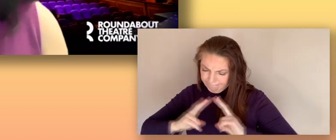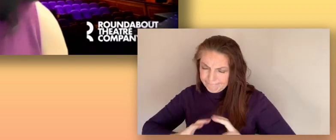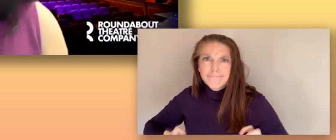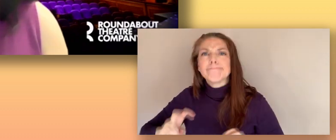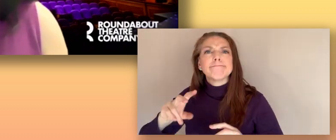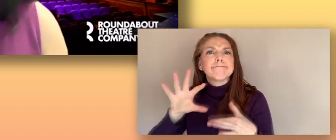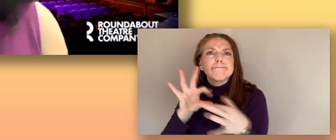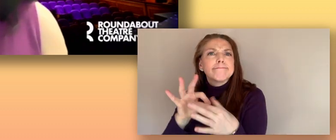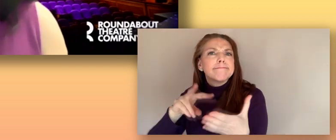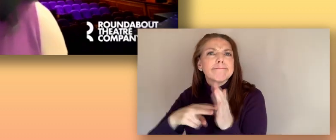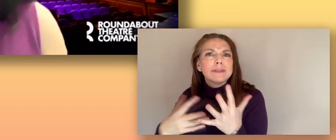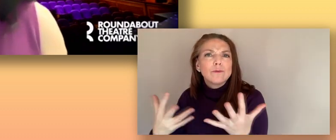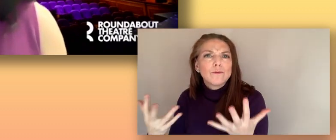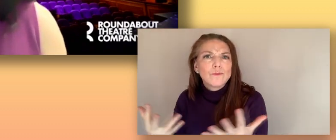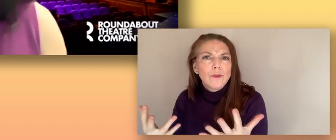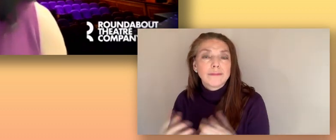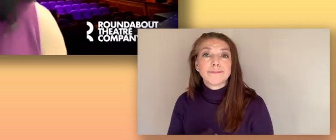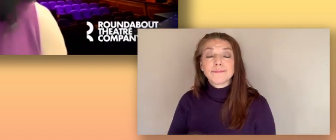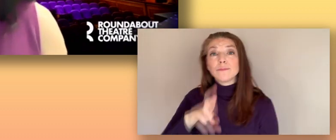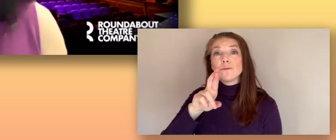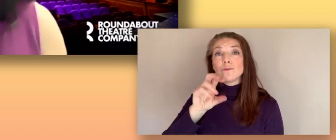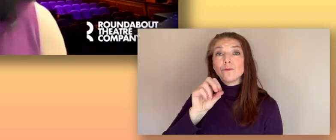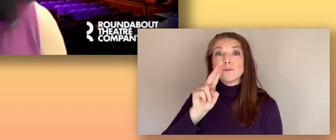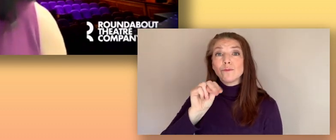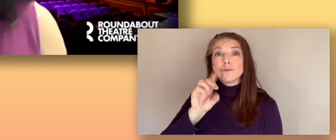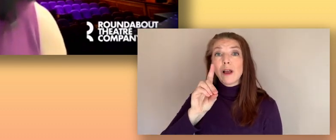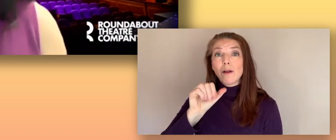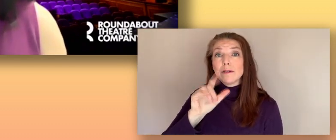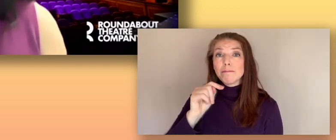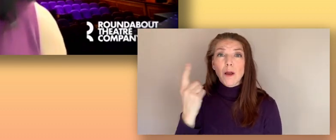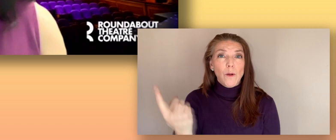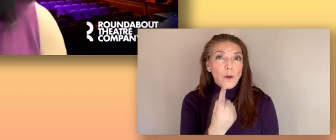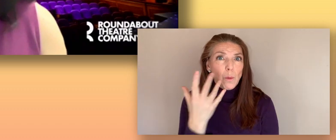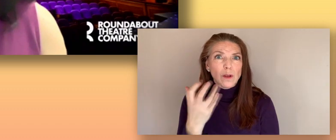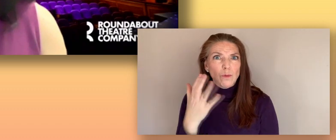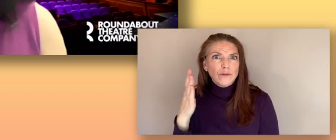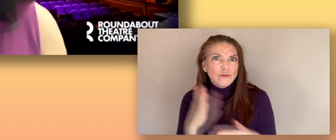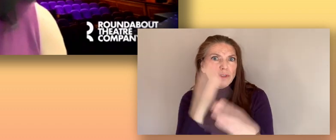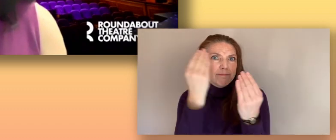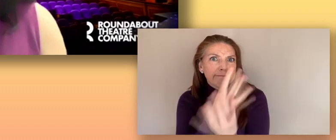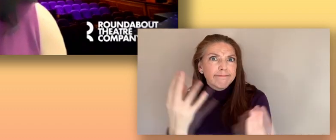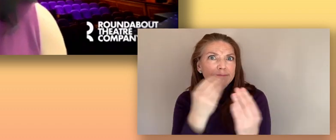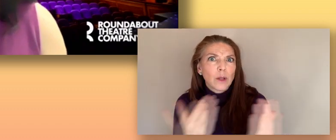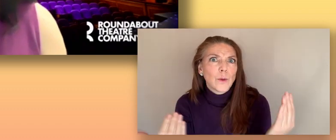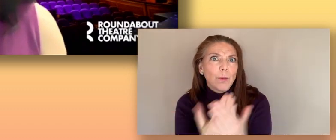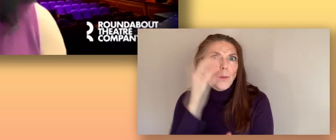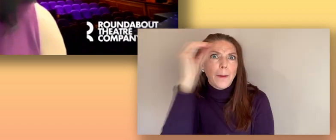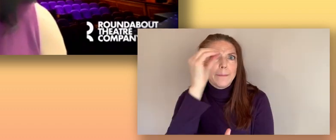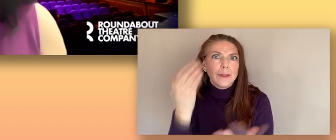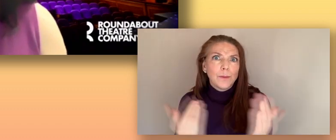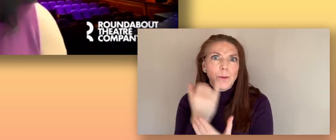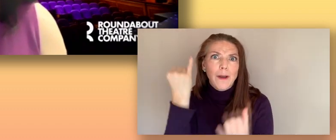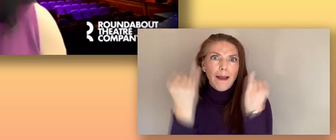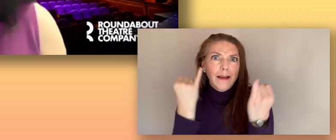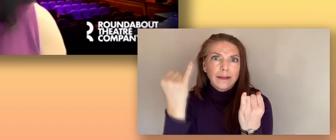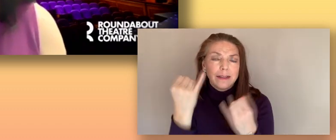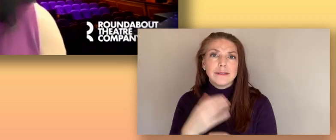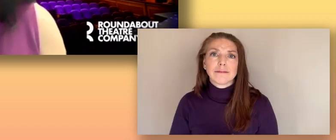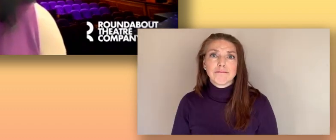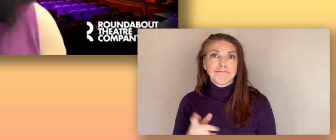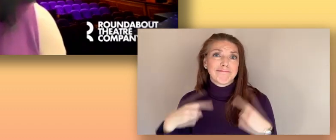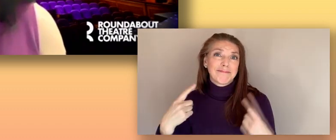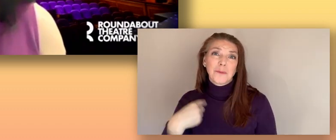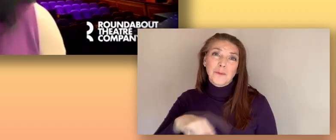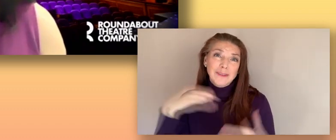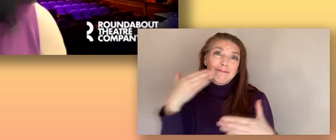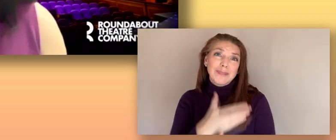Even through these difficult times, we are always looking for ways to share new works and new voices with you, and hope you enjoy this festival as much as we have enjoyed